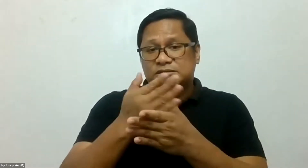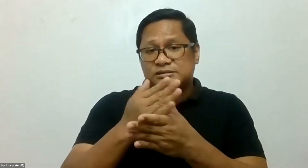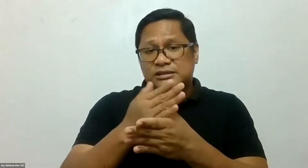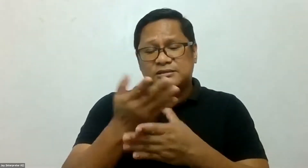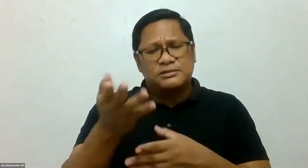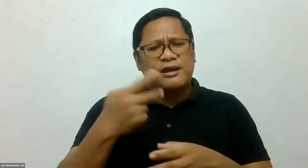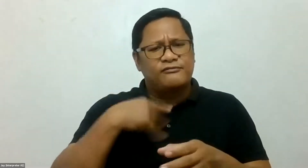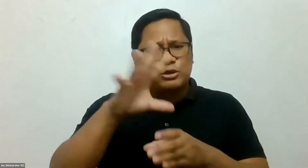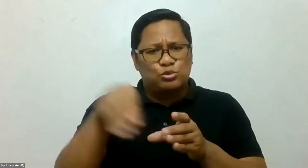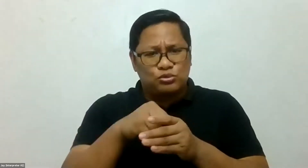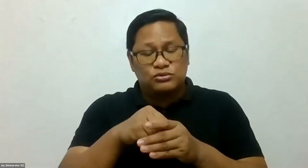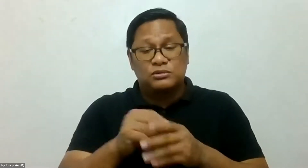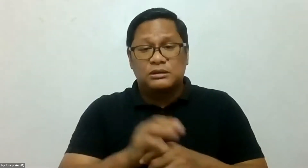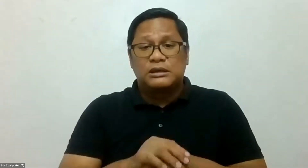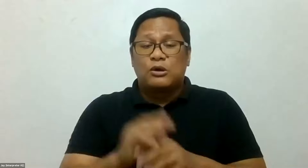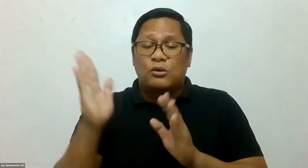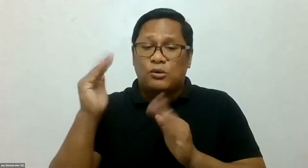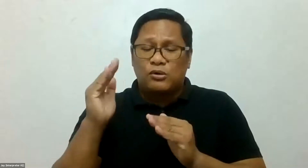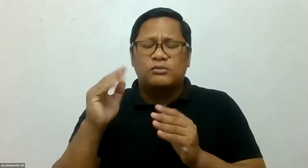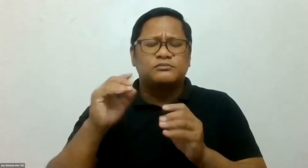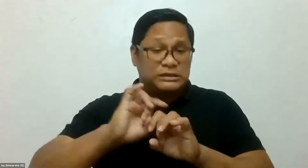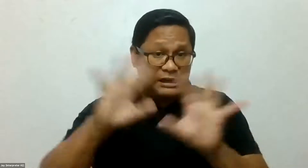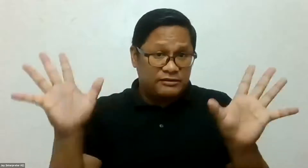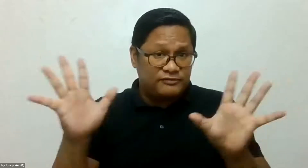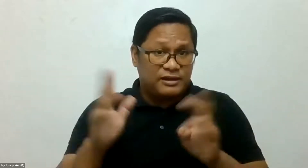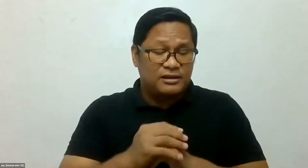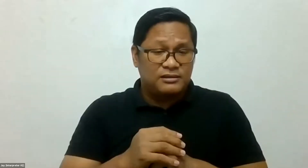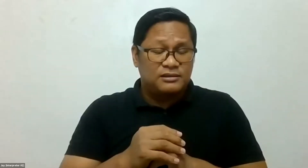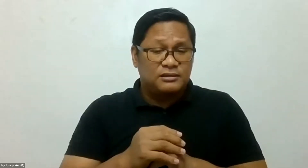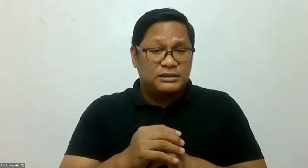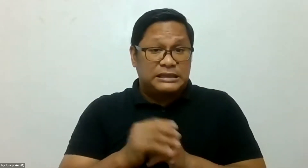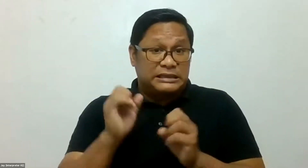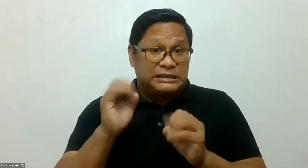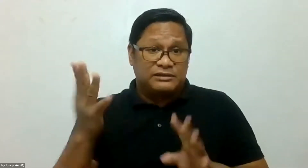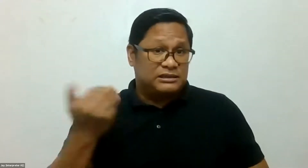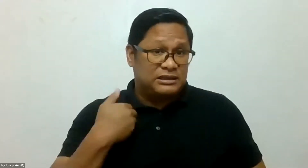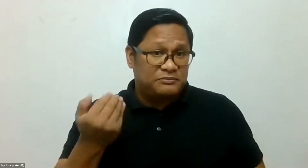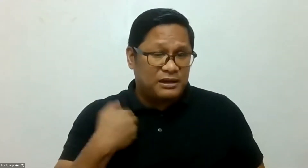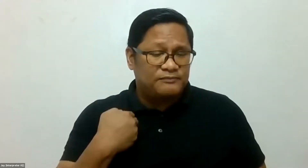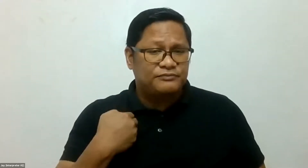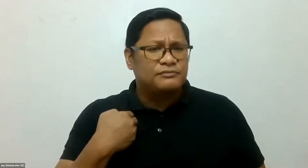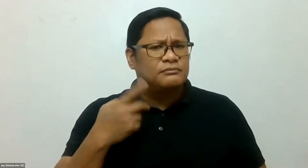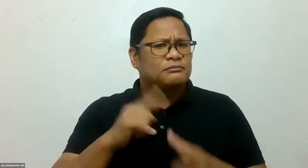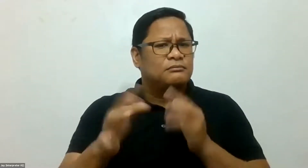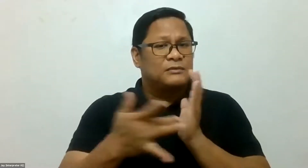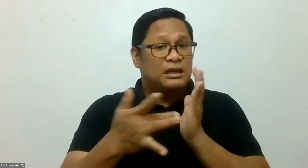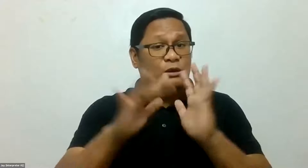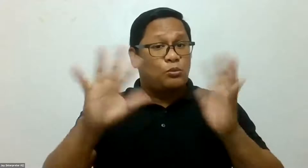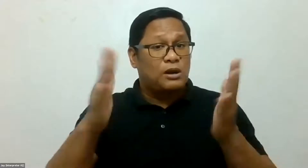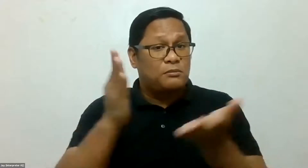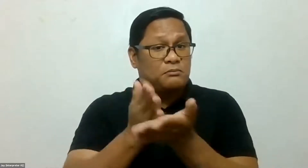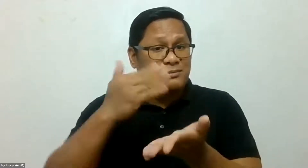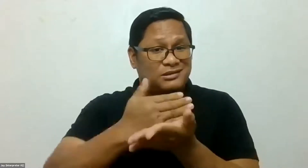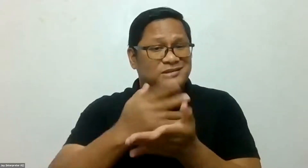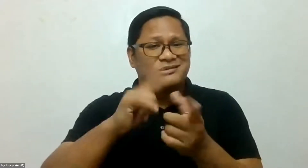this, and I hope Doc Bev will clarify this. But because if it's not, then technically, if there's no budget, there